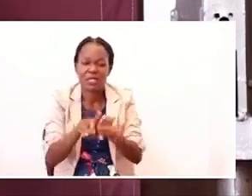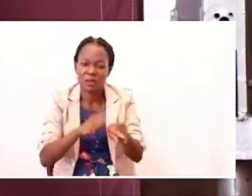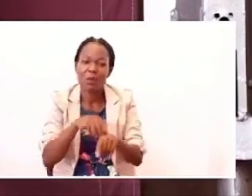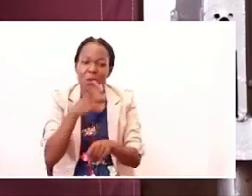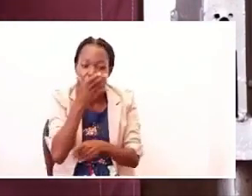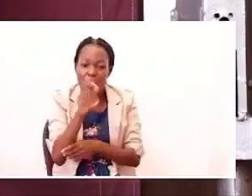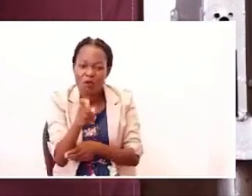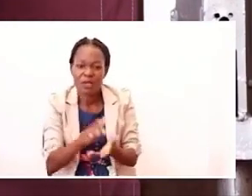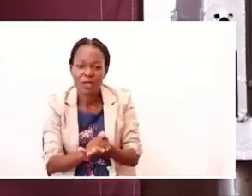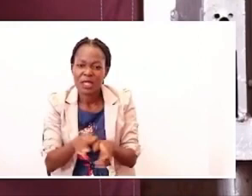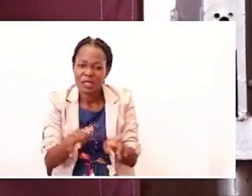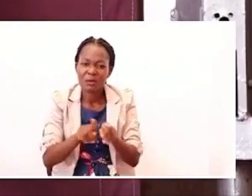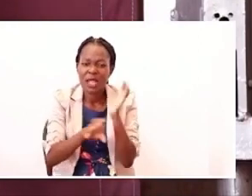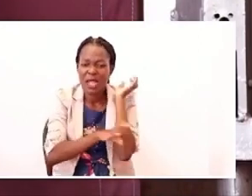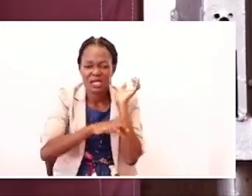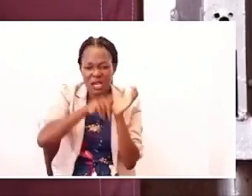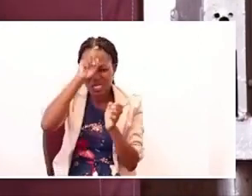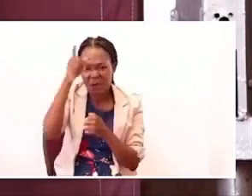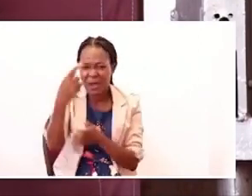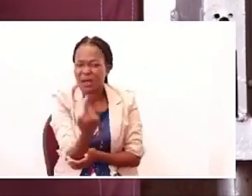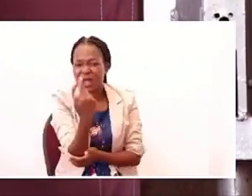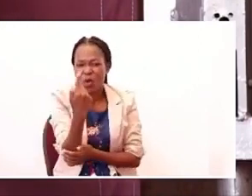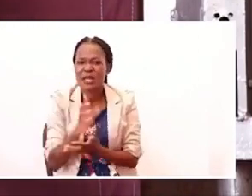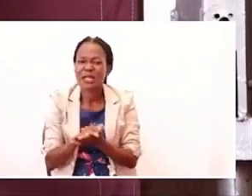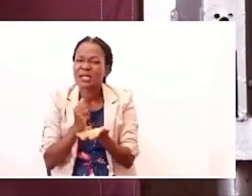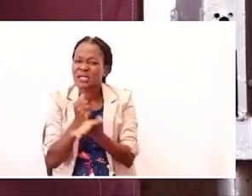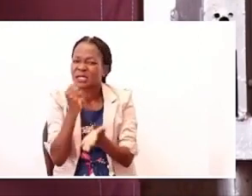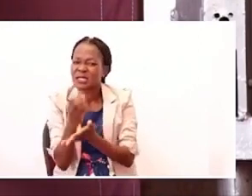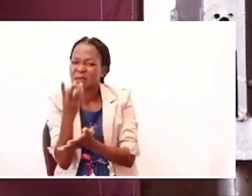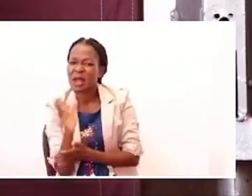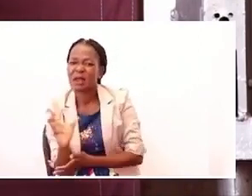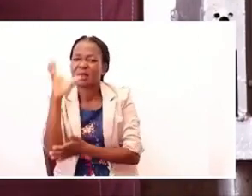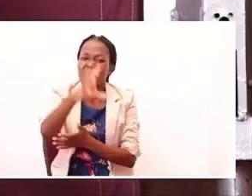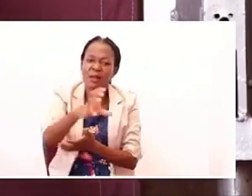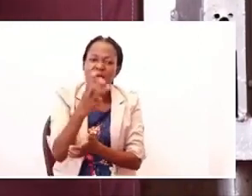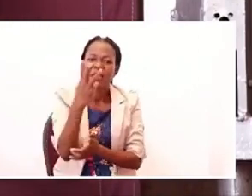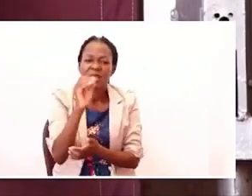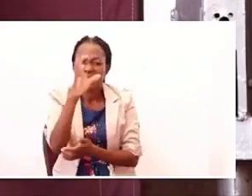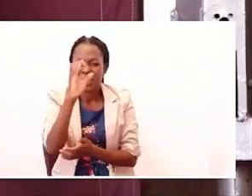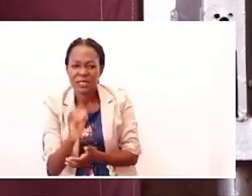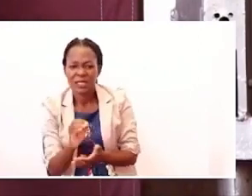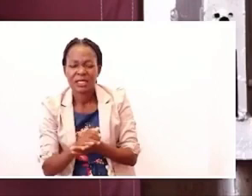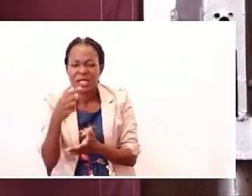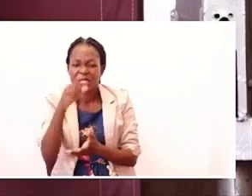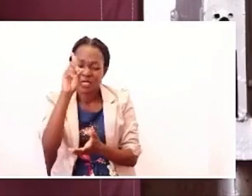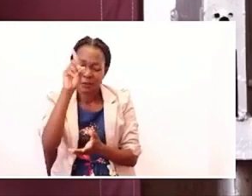Germany alone is known to have injected, if I remember very well, something in excess of 30% of its GDP